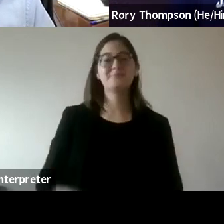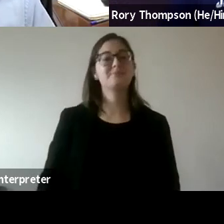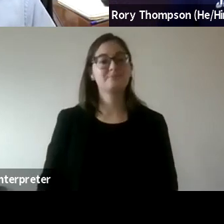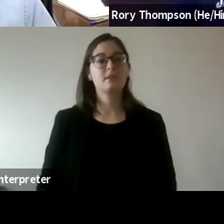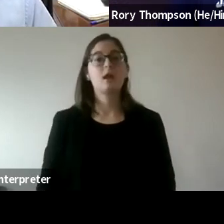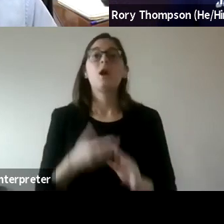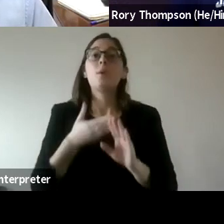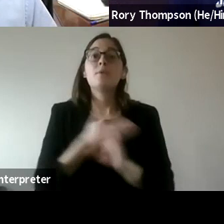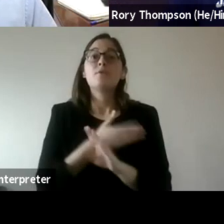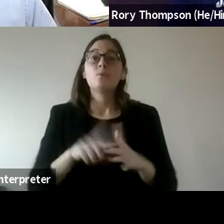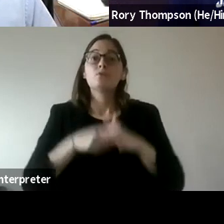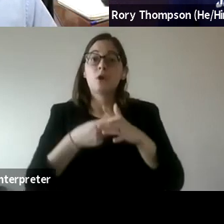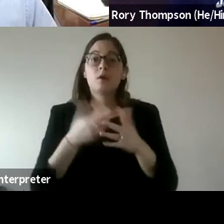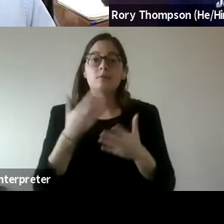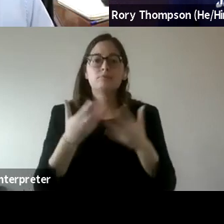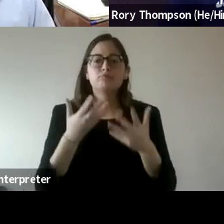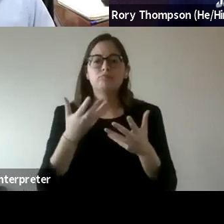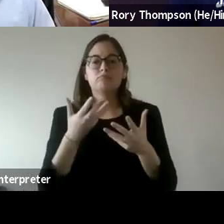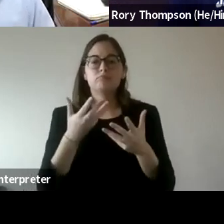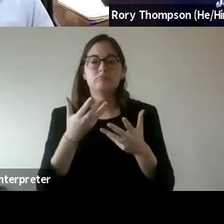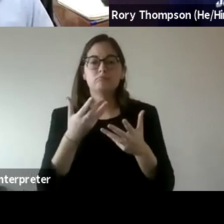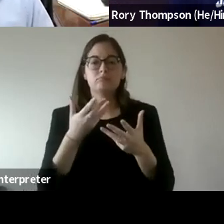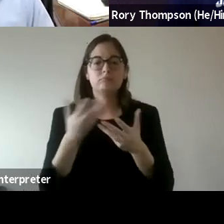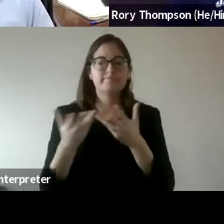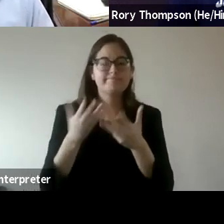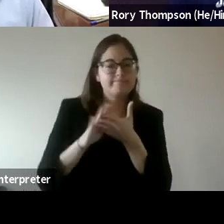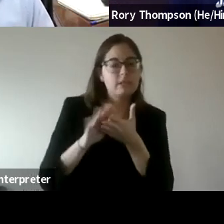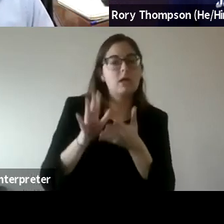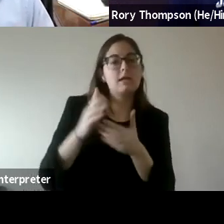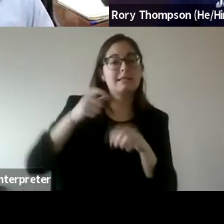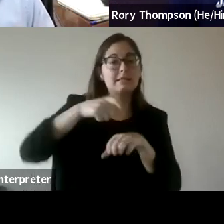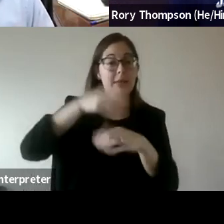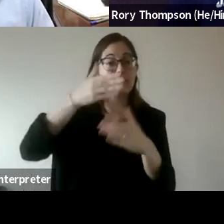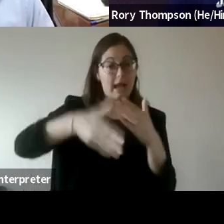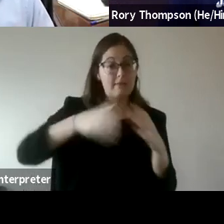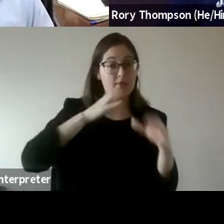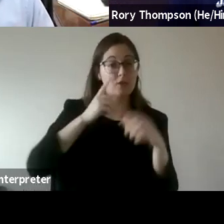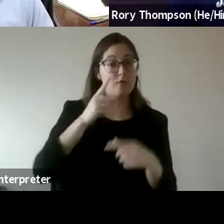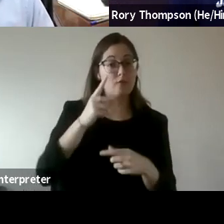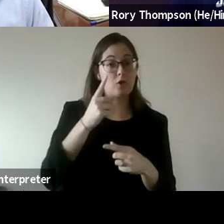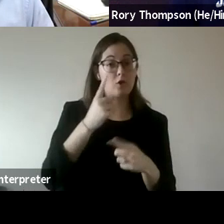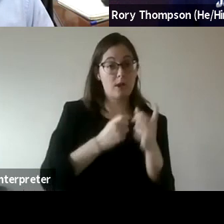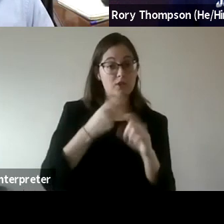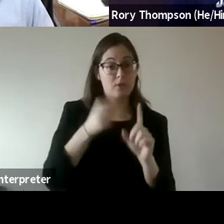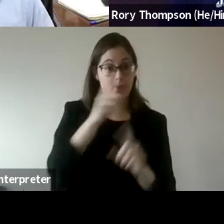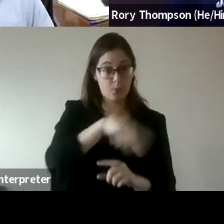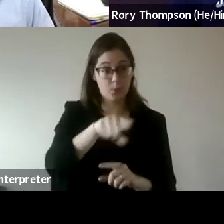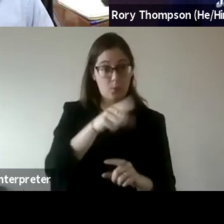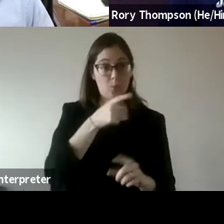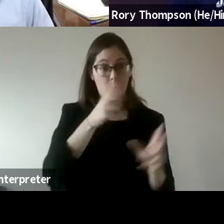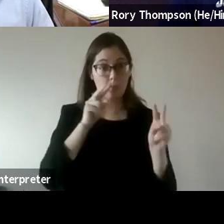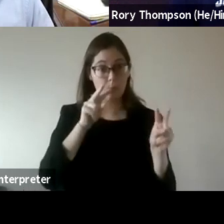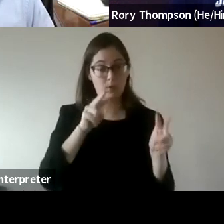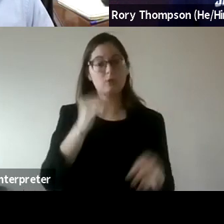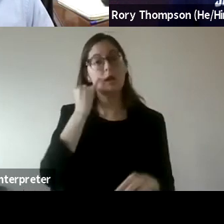we get started, I will do a little housekeeping. We will have time at the end of the conversation for questions from our attendees. So if you would like to ask a